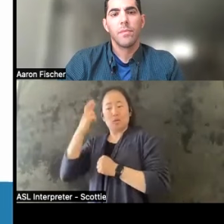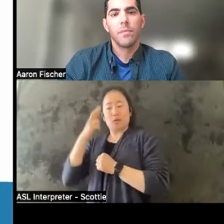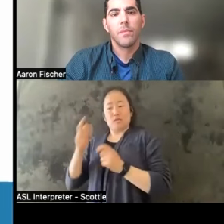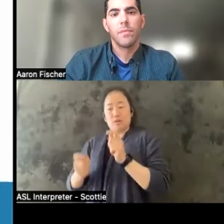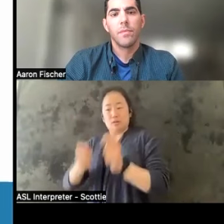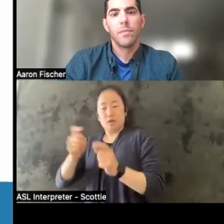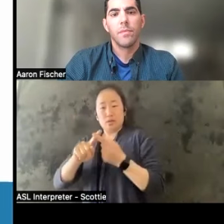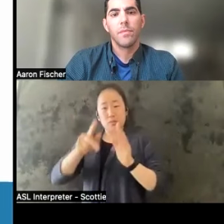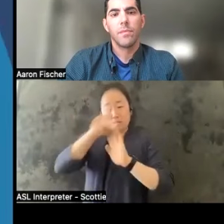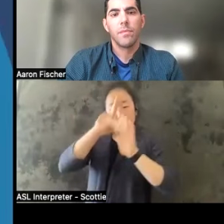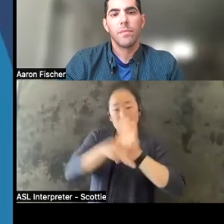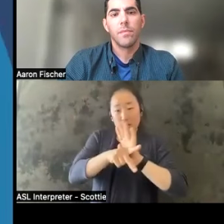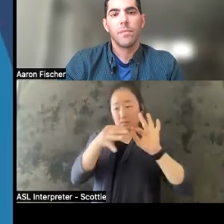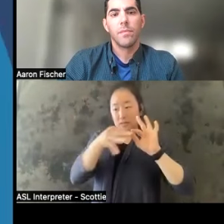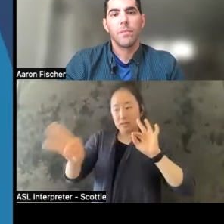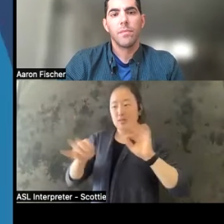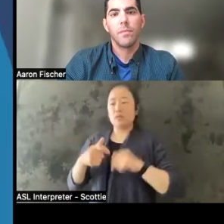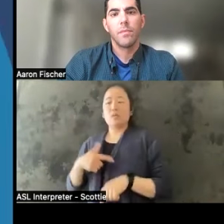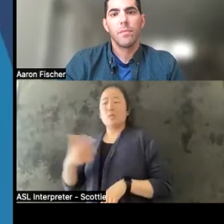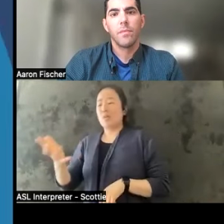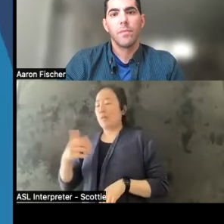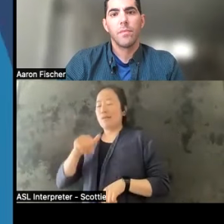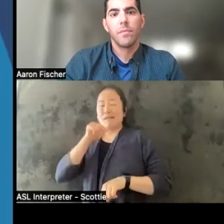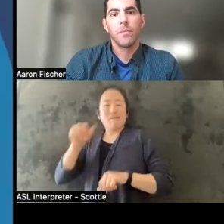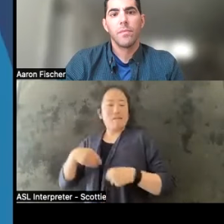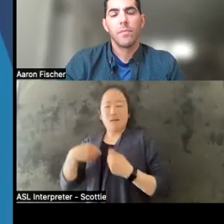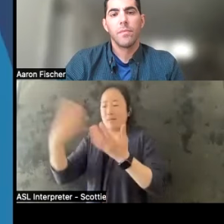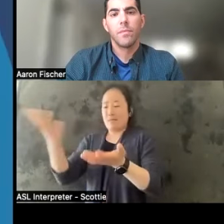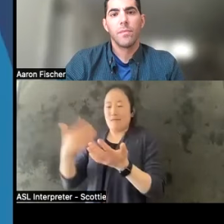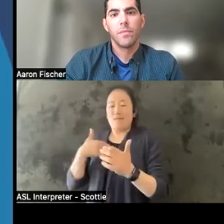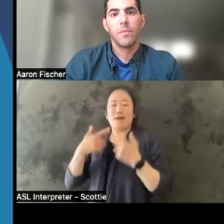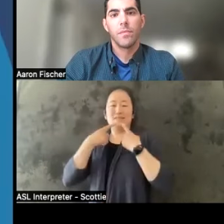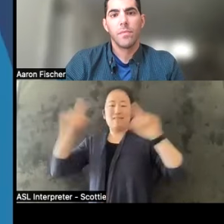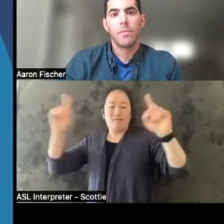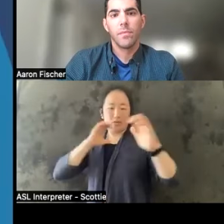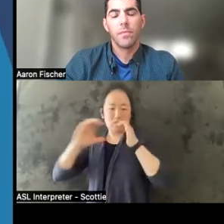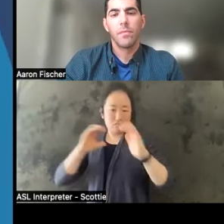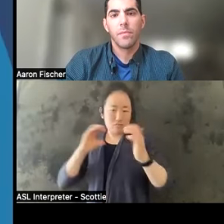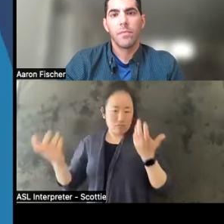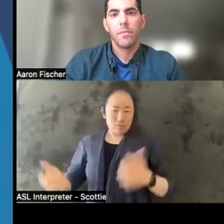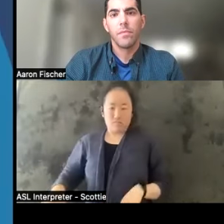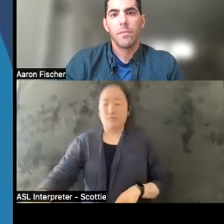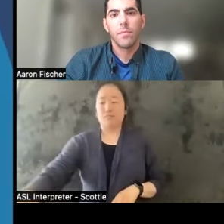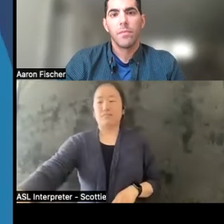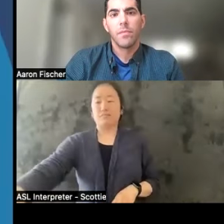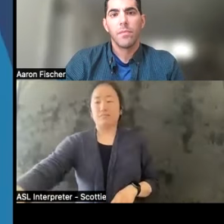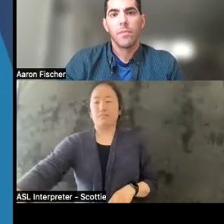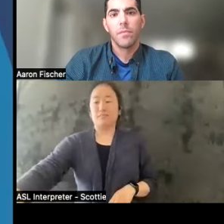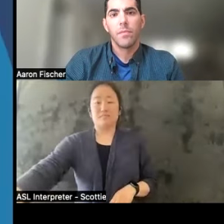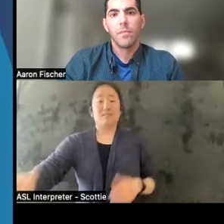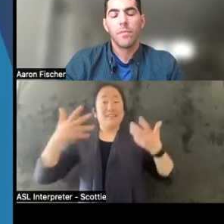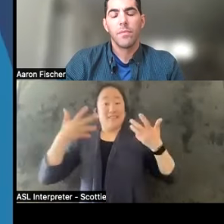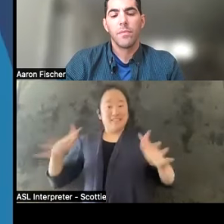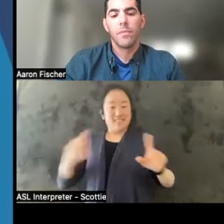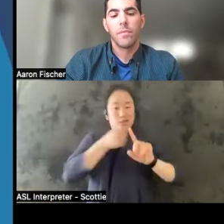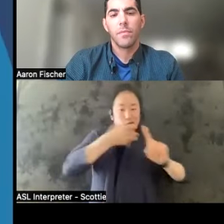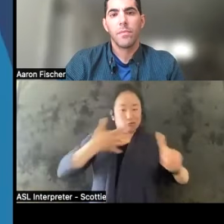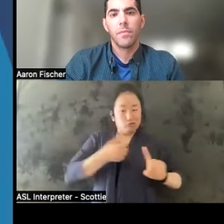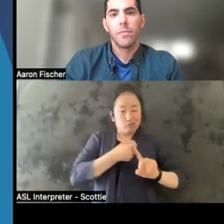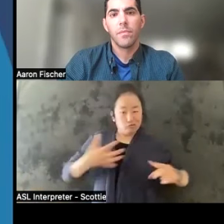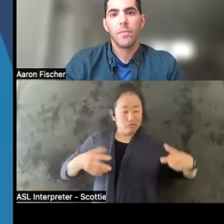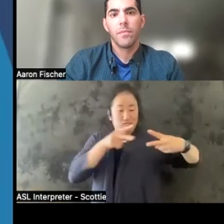effective communication. So with those two terms defined, I will turn it over to Brian East